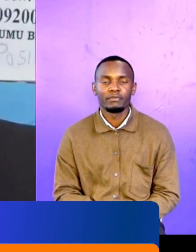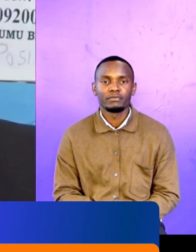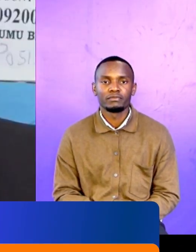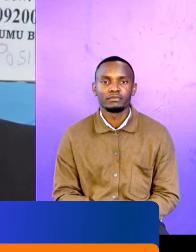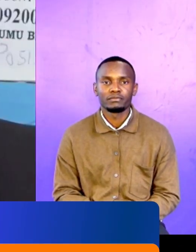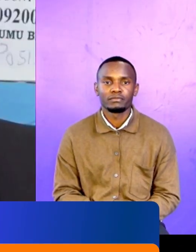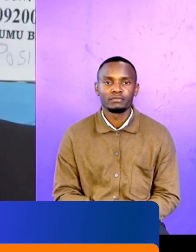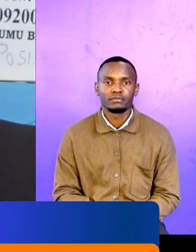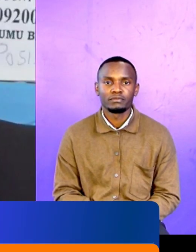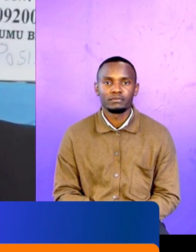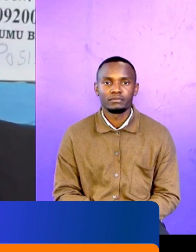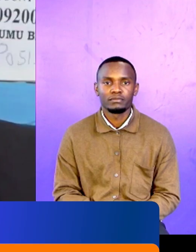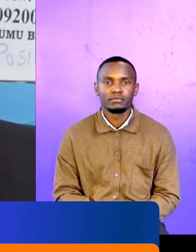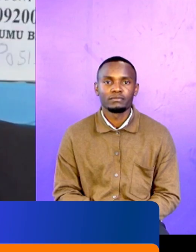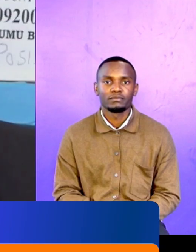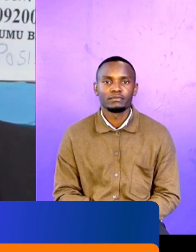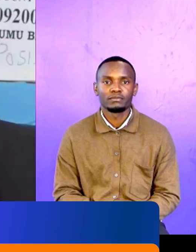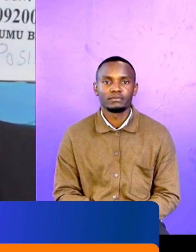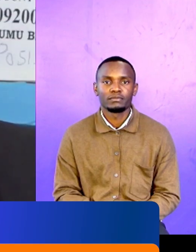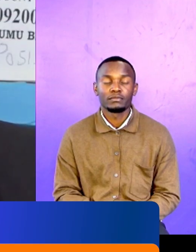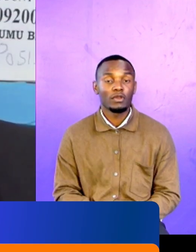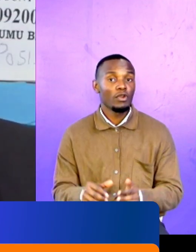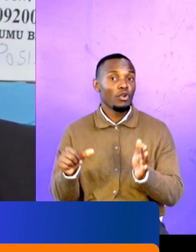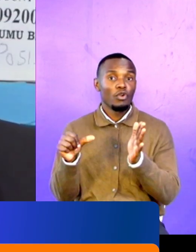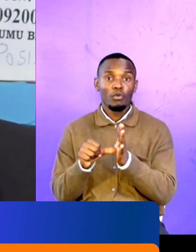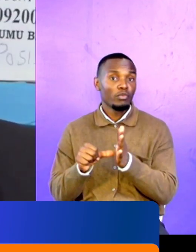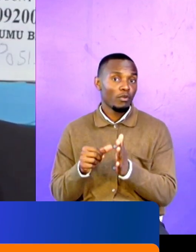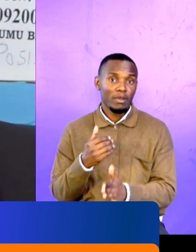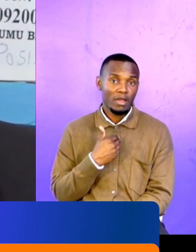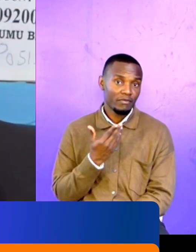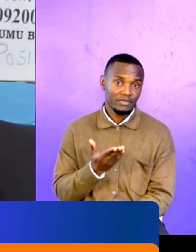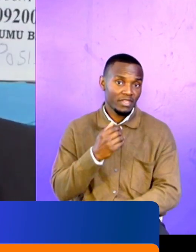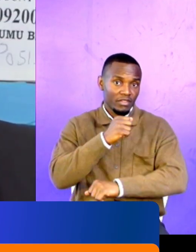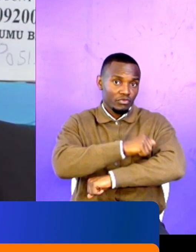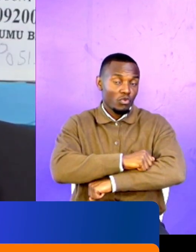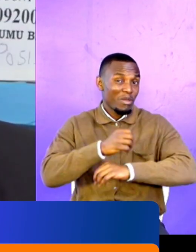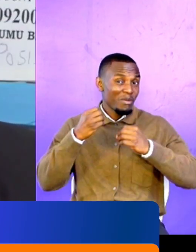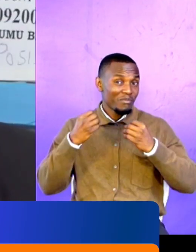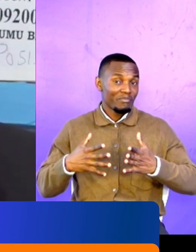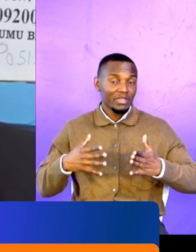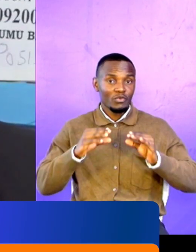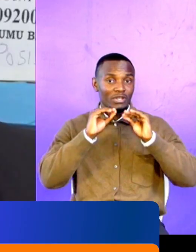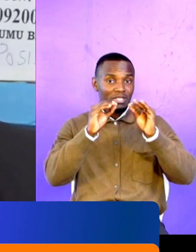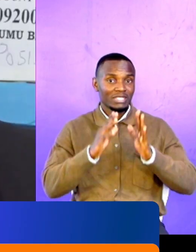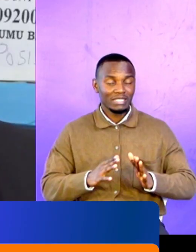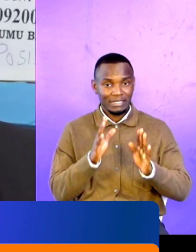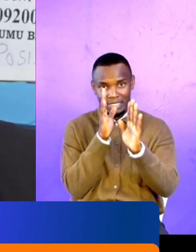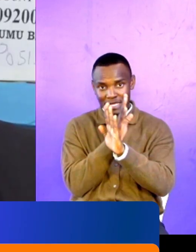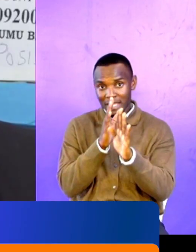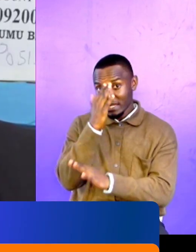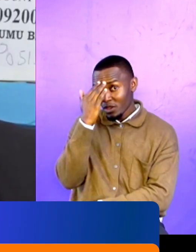Wakati huu walimu wakuu wengi wako na shida sana hata kukaa shuleni. Baadhi ya walimu wakuu hata wanajificha kwa sababu suppliers